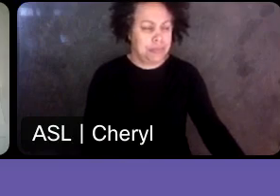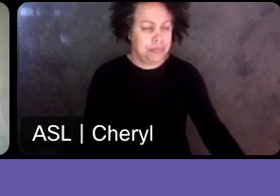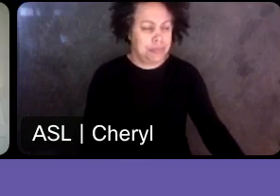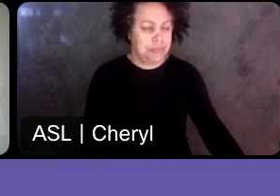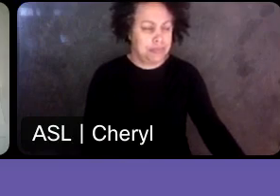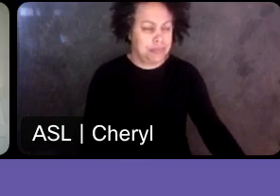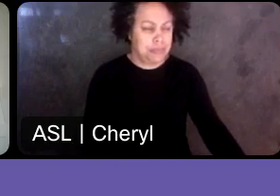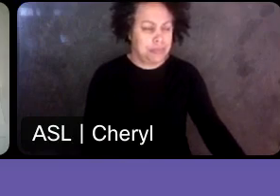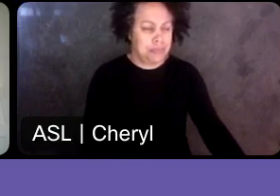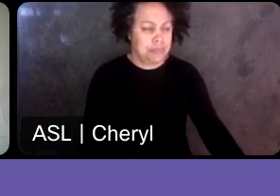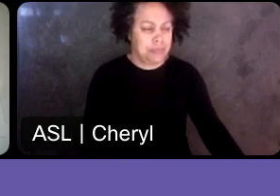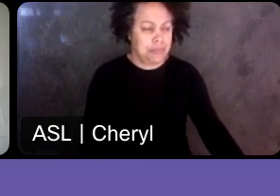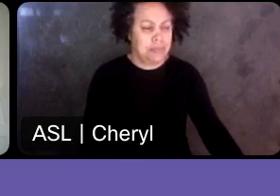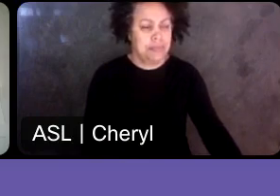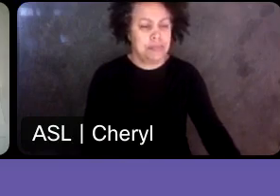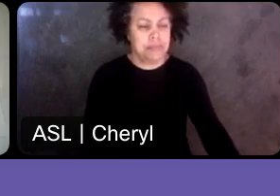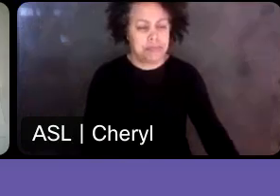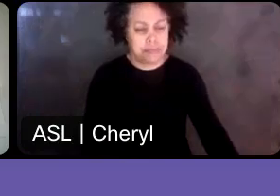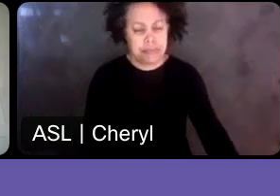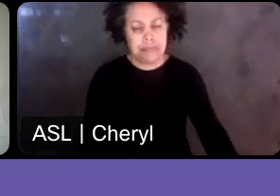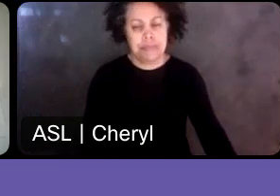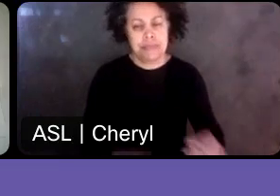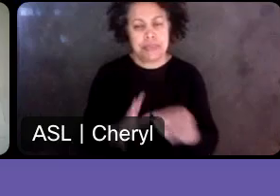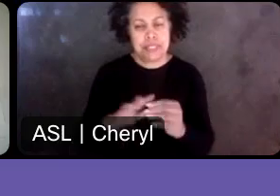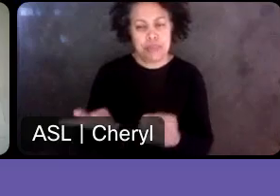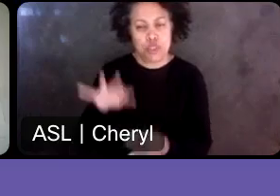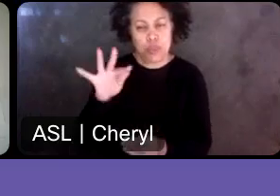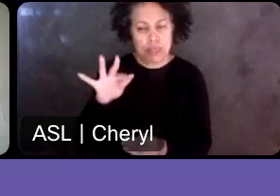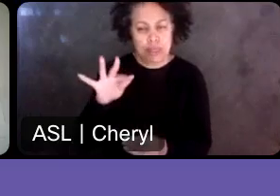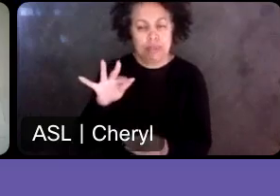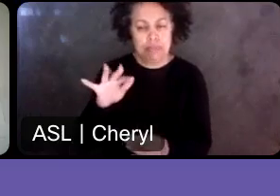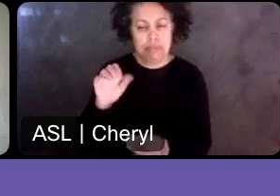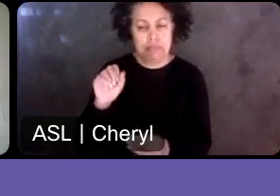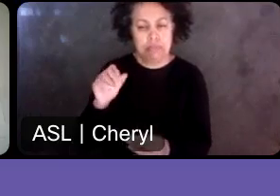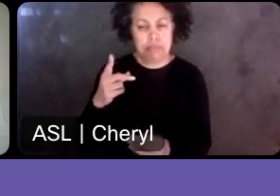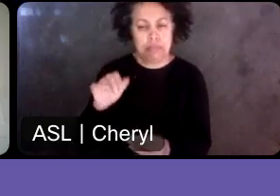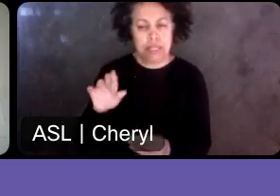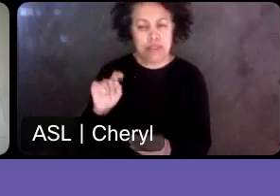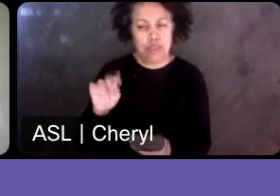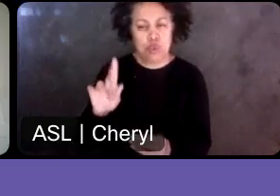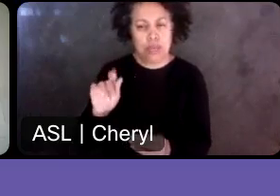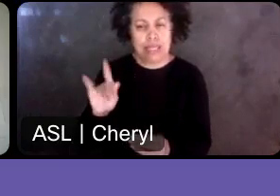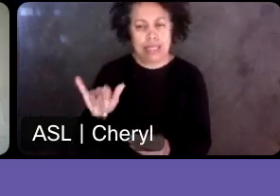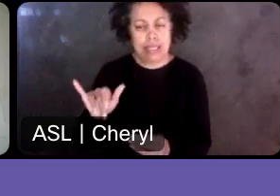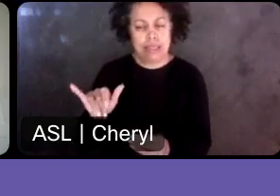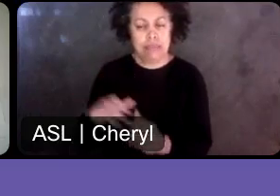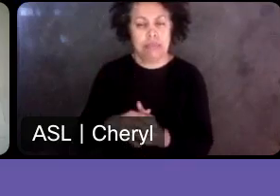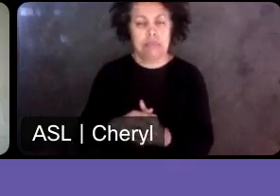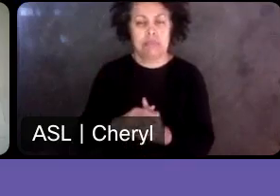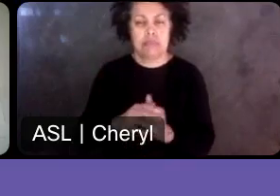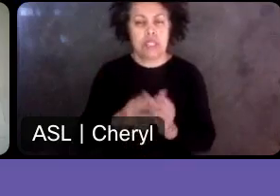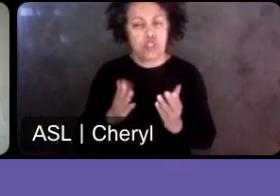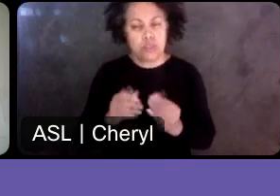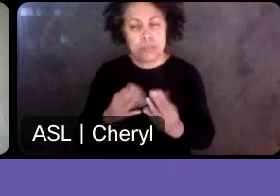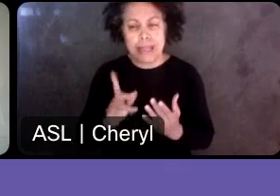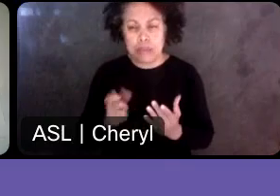So looking at spirituality, quote, service providers need to understand the intersectionality of